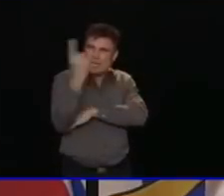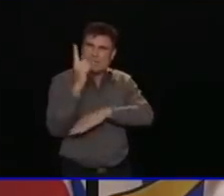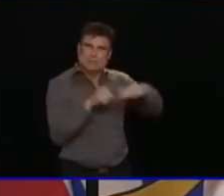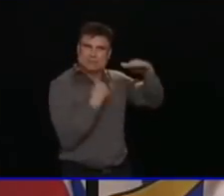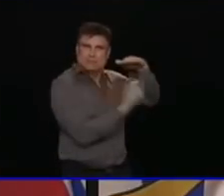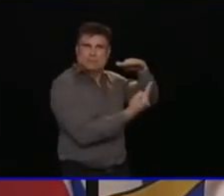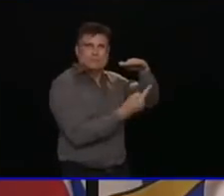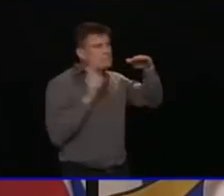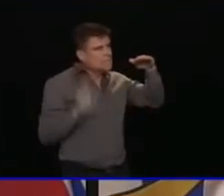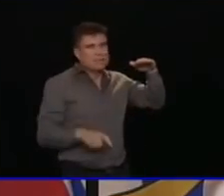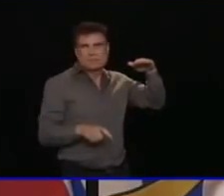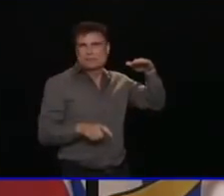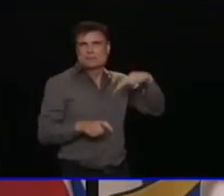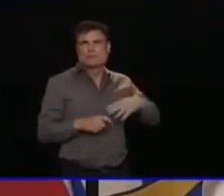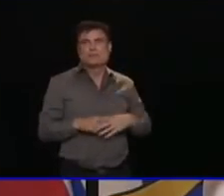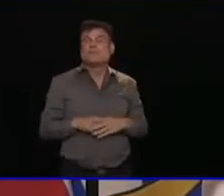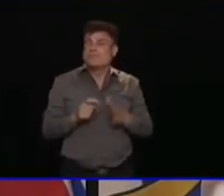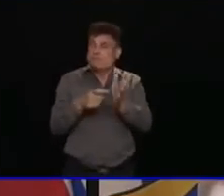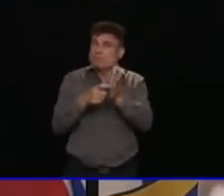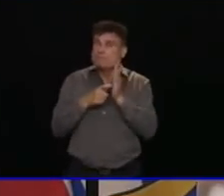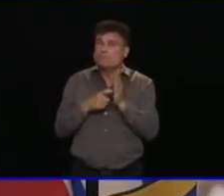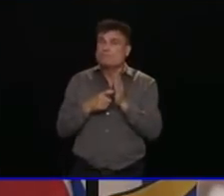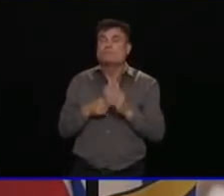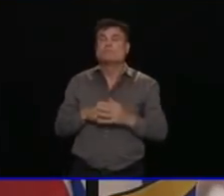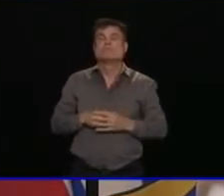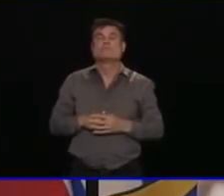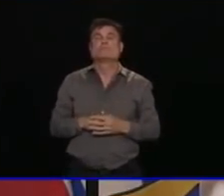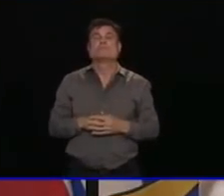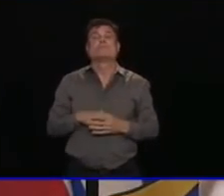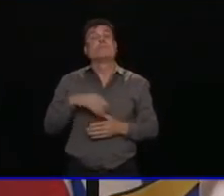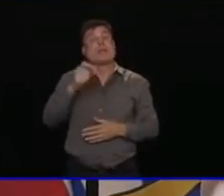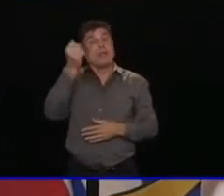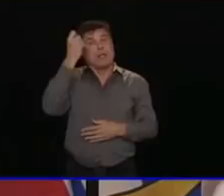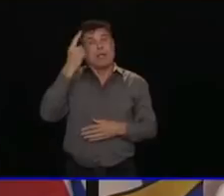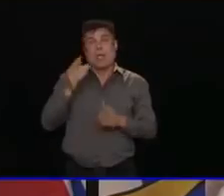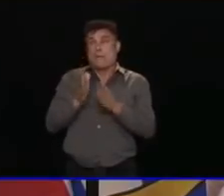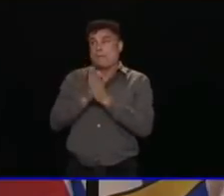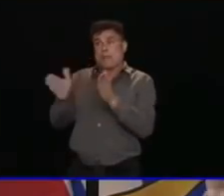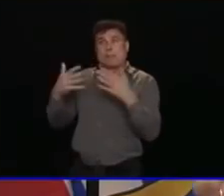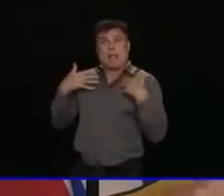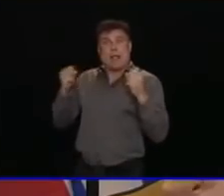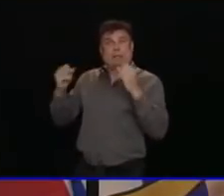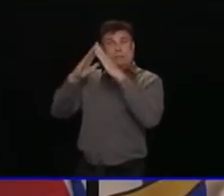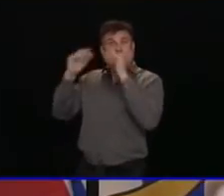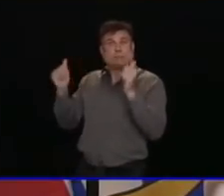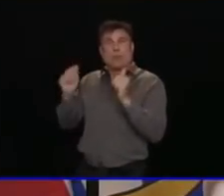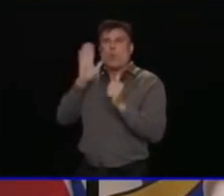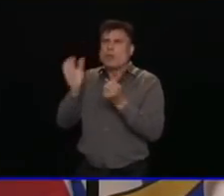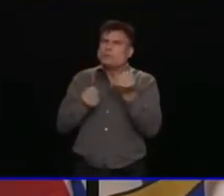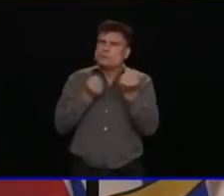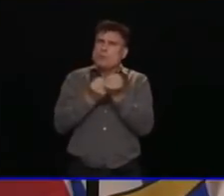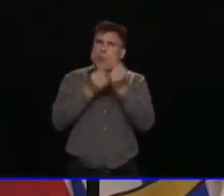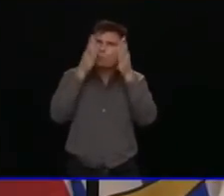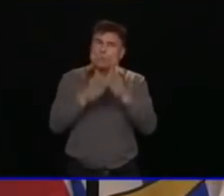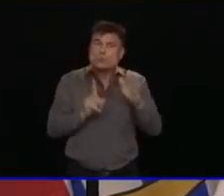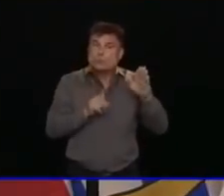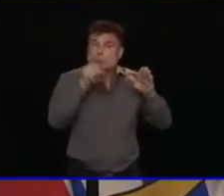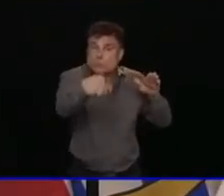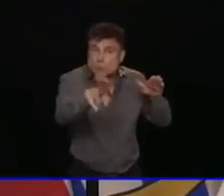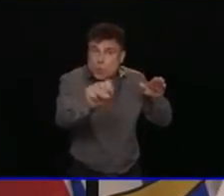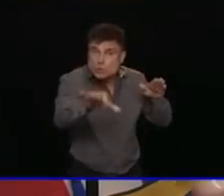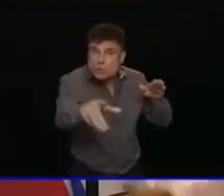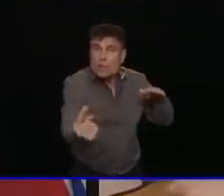and we'll support them in doing that. But that's very important so that we don't have a lot of reintroductions into a